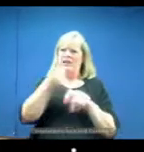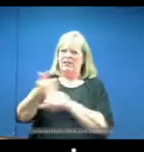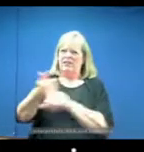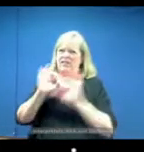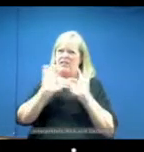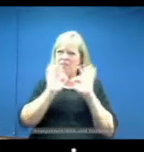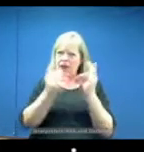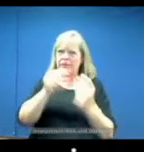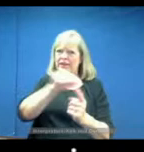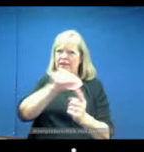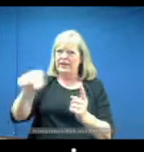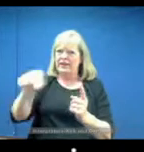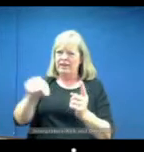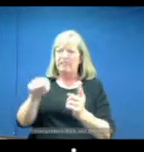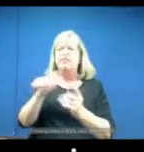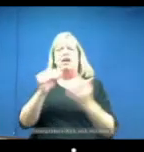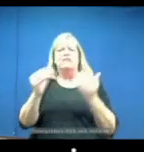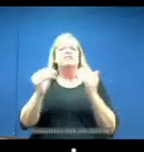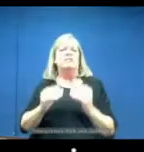and sexual harassment.